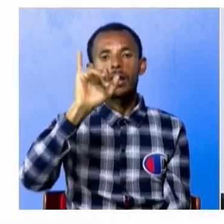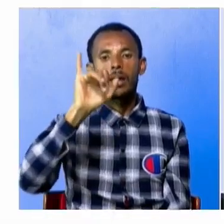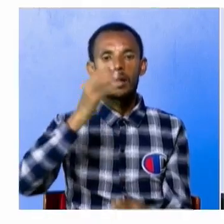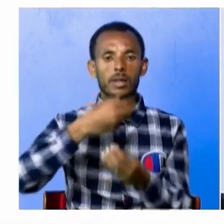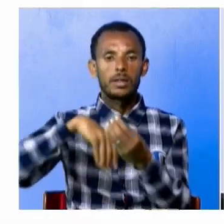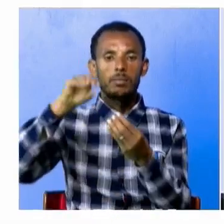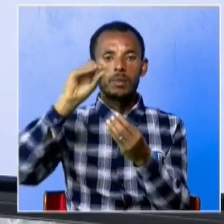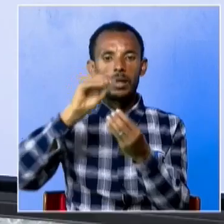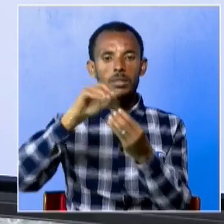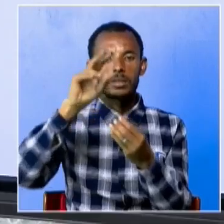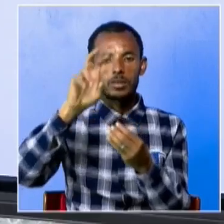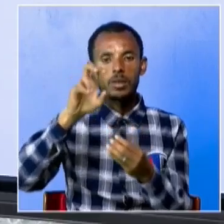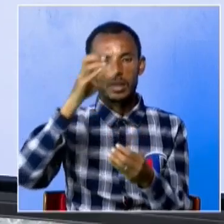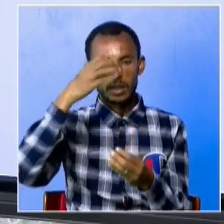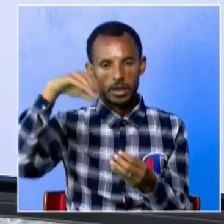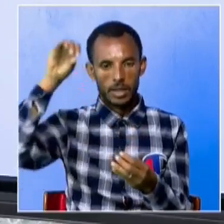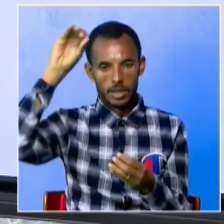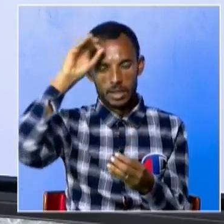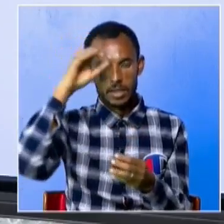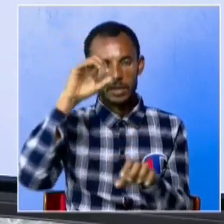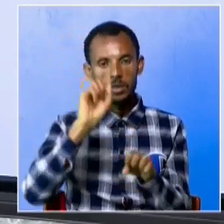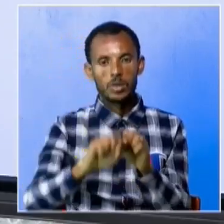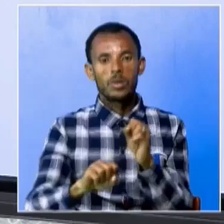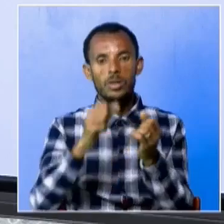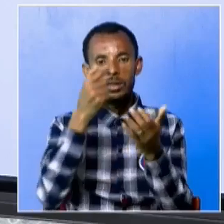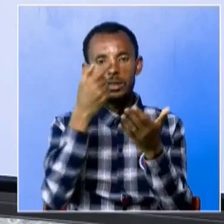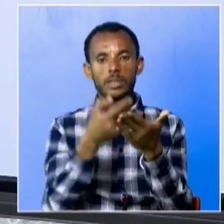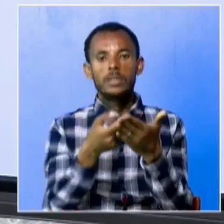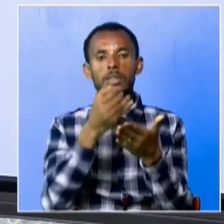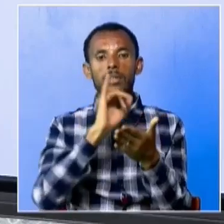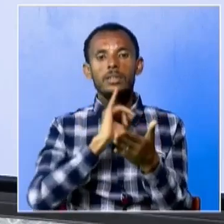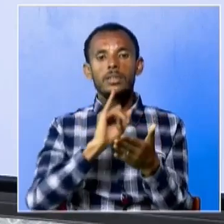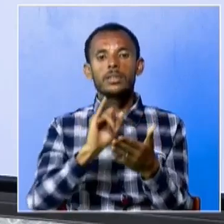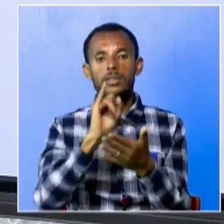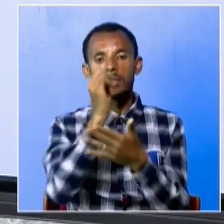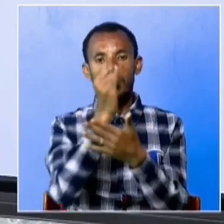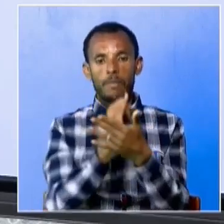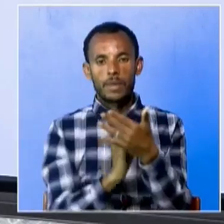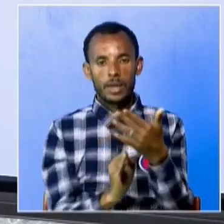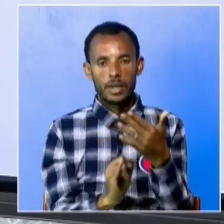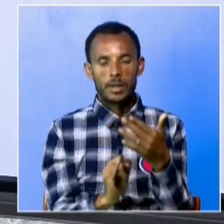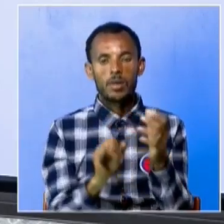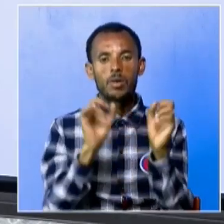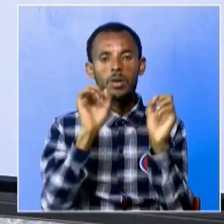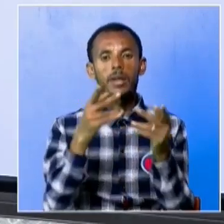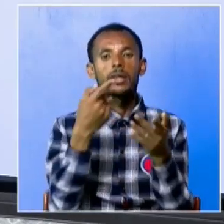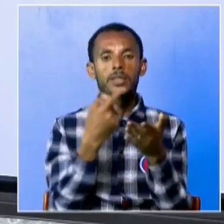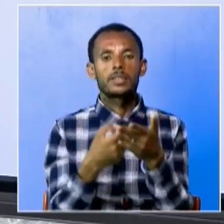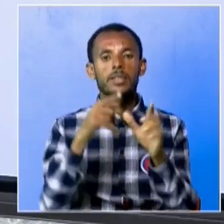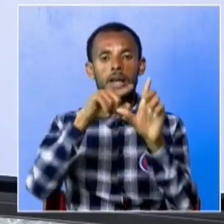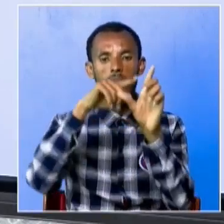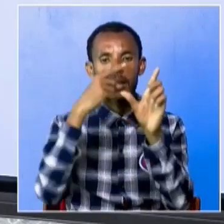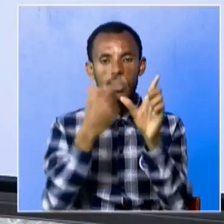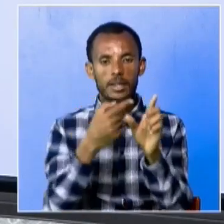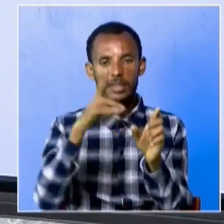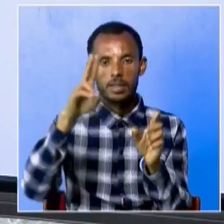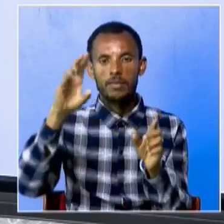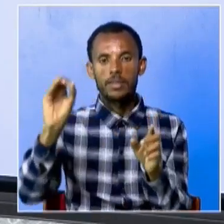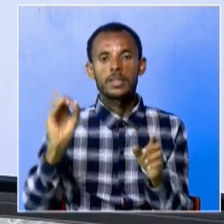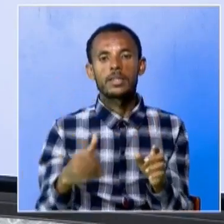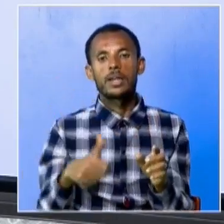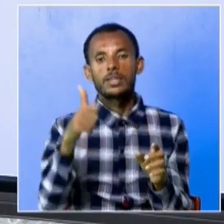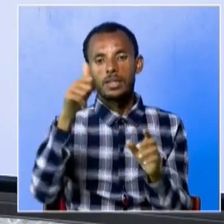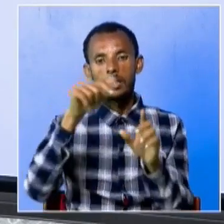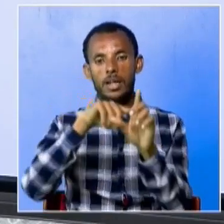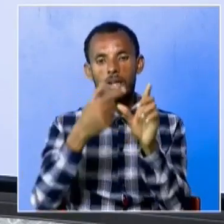plus 20 degree. Okay, so this is the figure. Okay, this angle is 70 degree, this